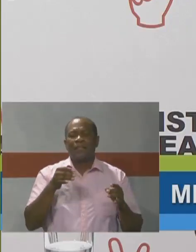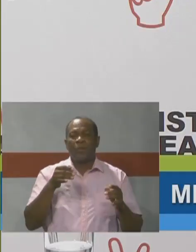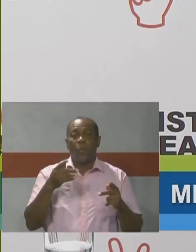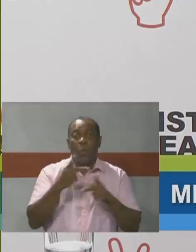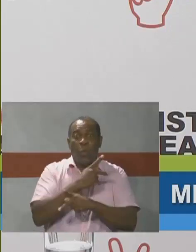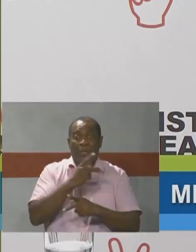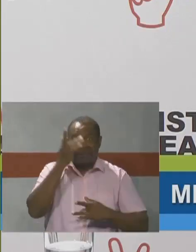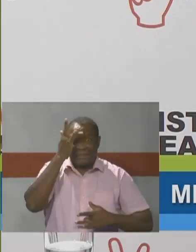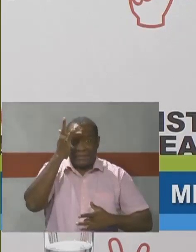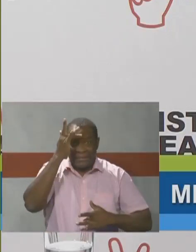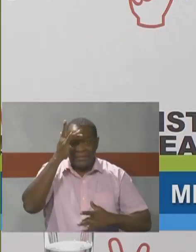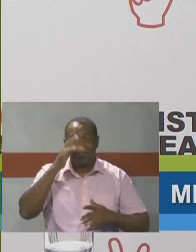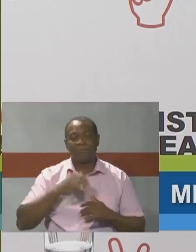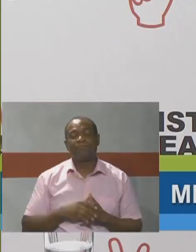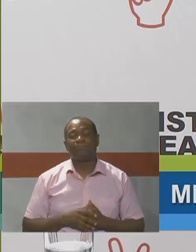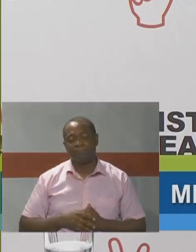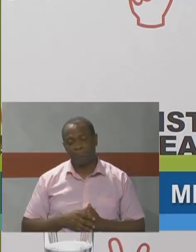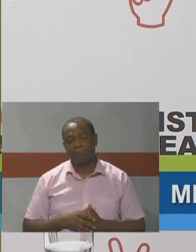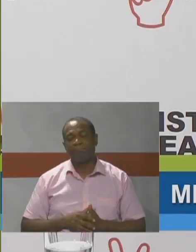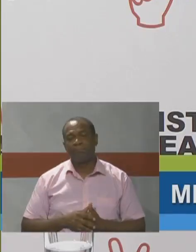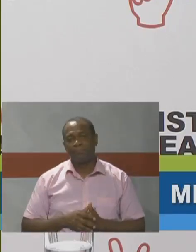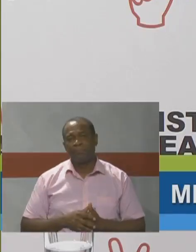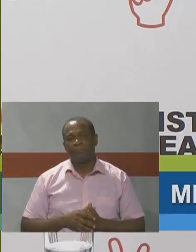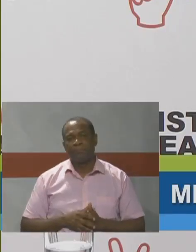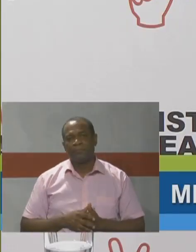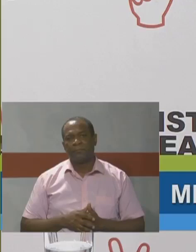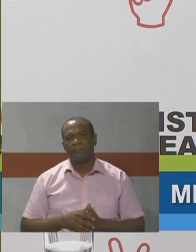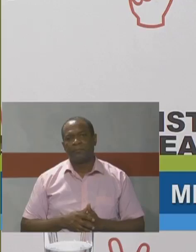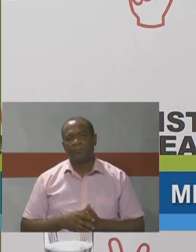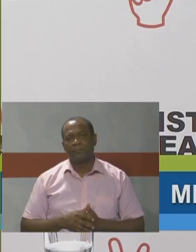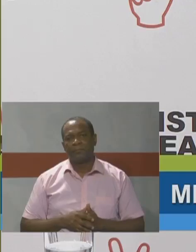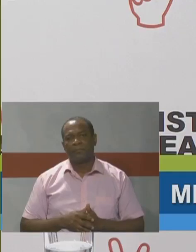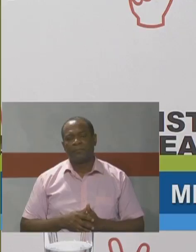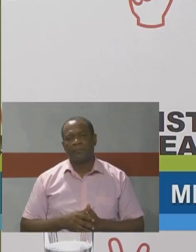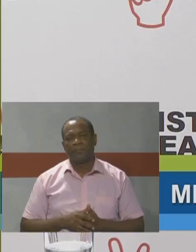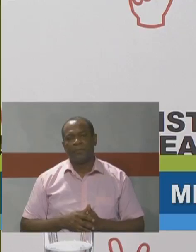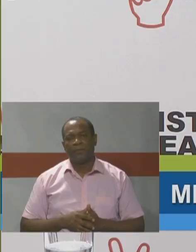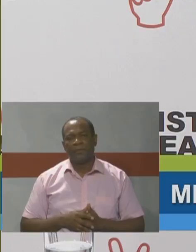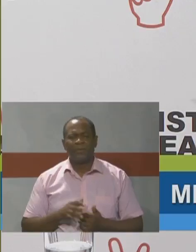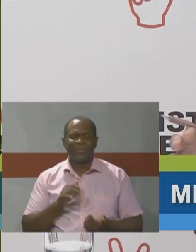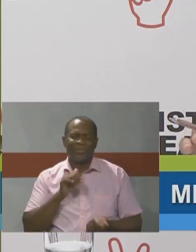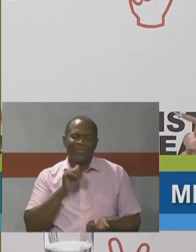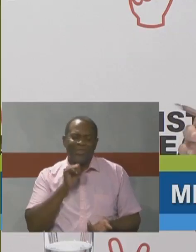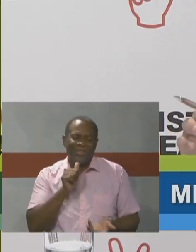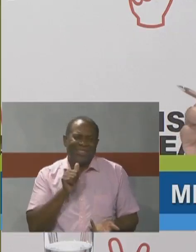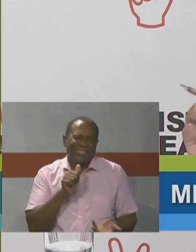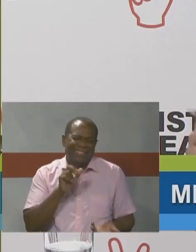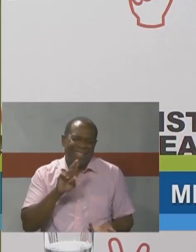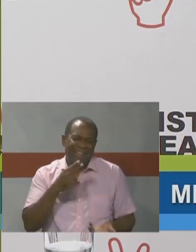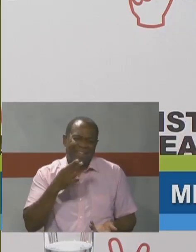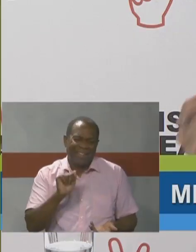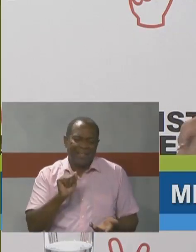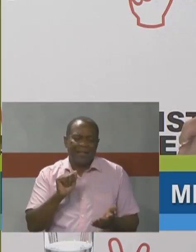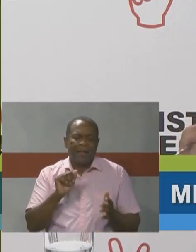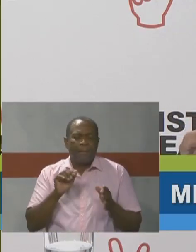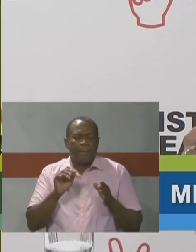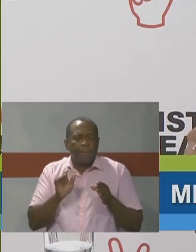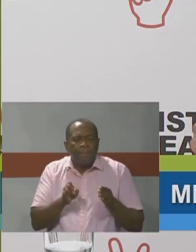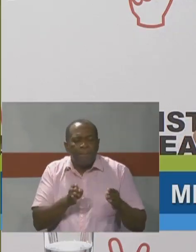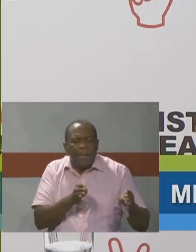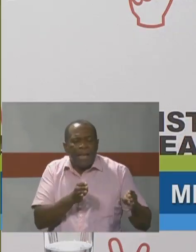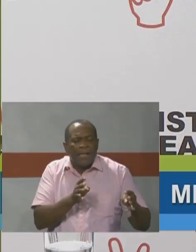ICU and HDU beds. So it's not that the RHAs were planning differently, where you're trying to plan the